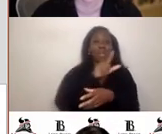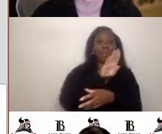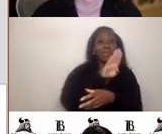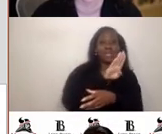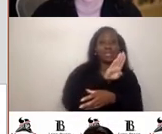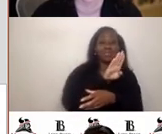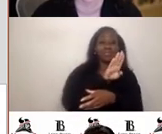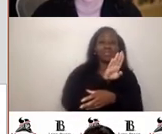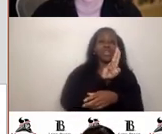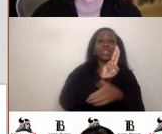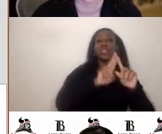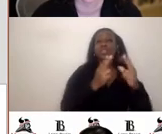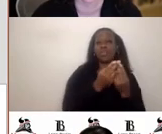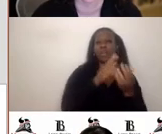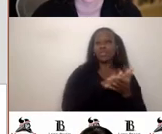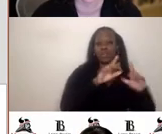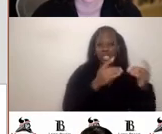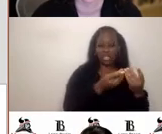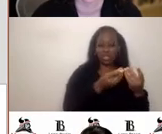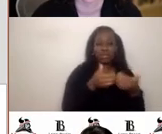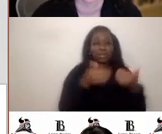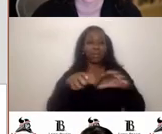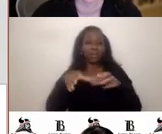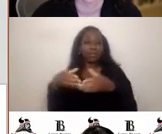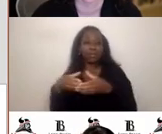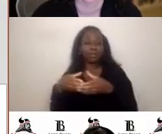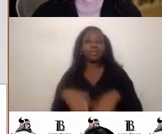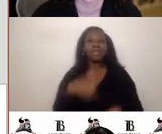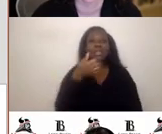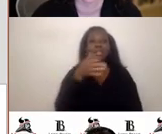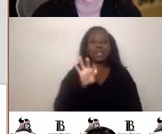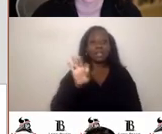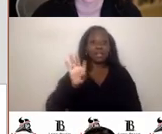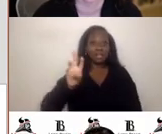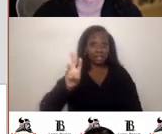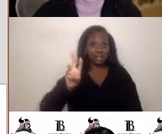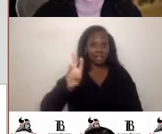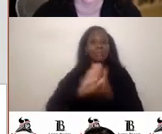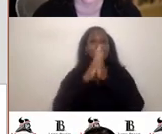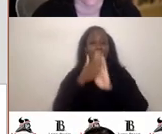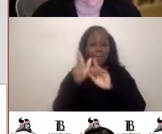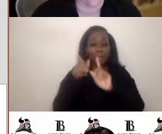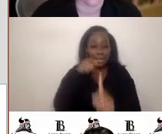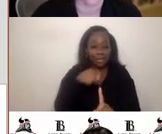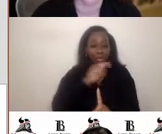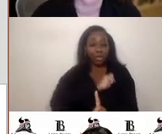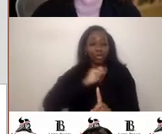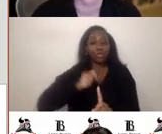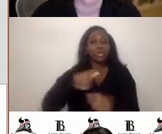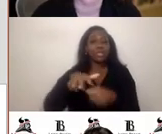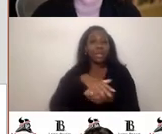District. In 1996, those trustees moved to specific trustee areas rather than being generally